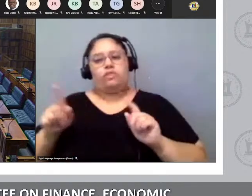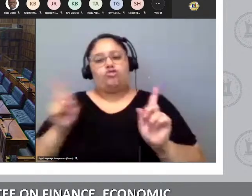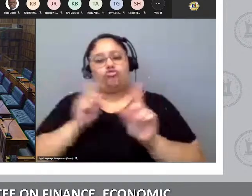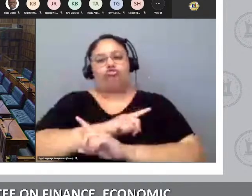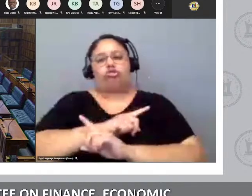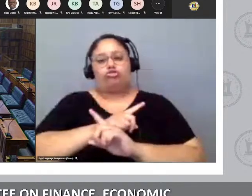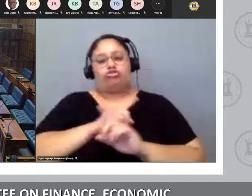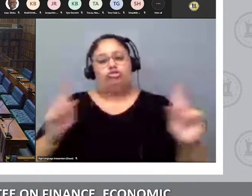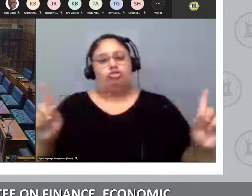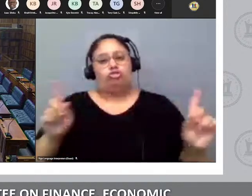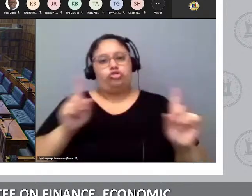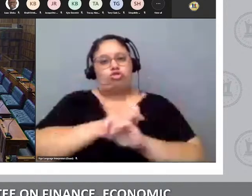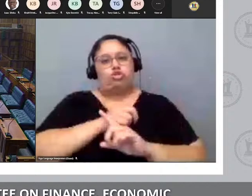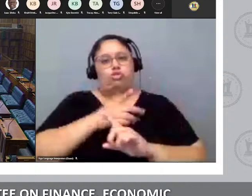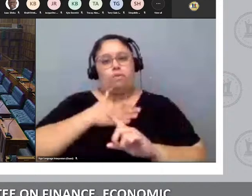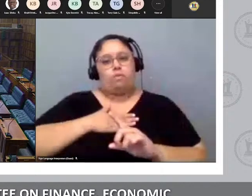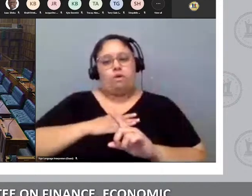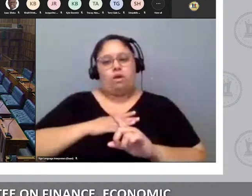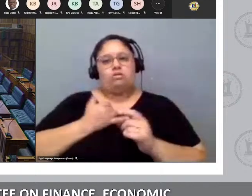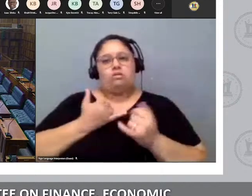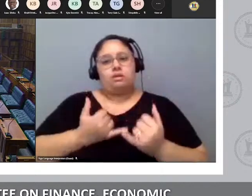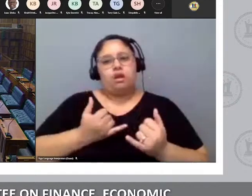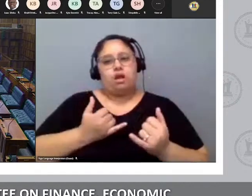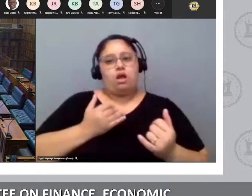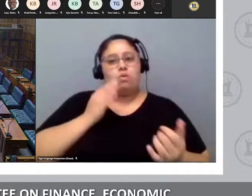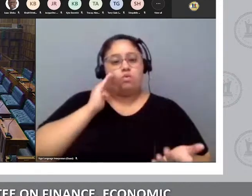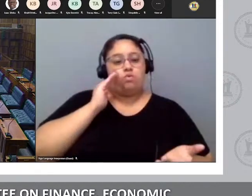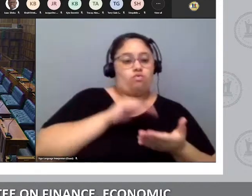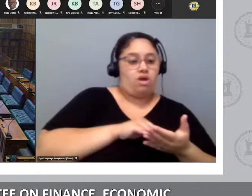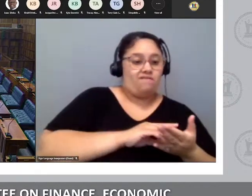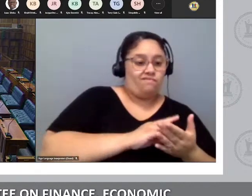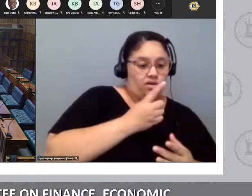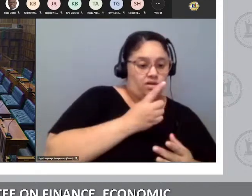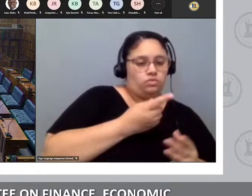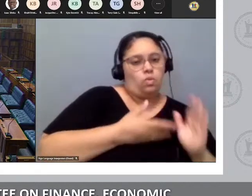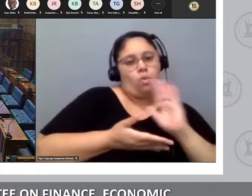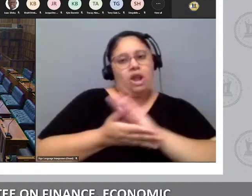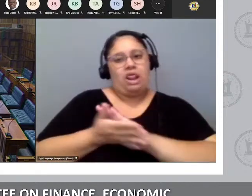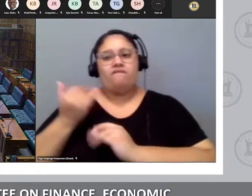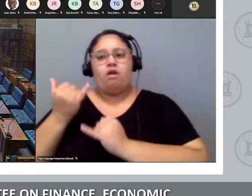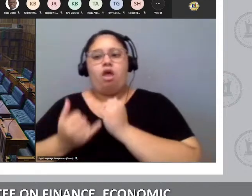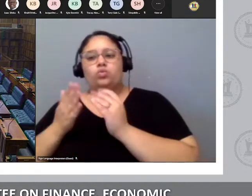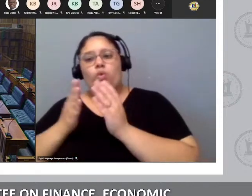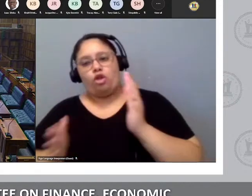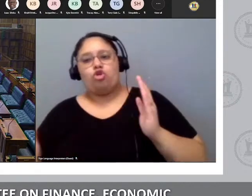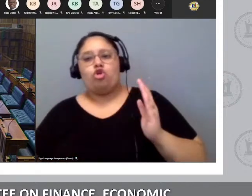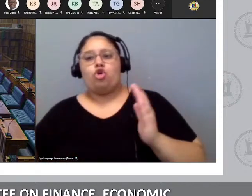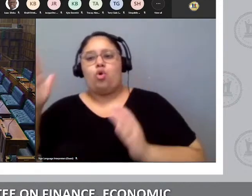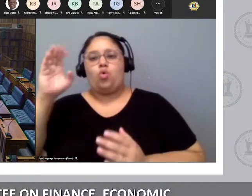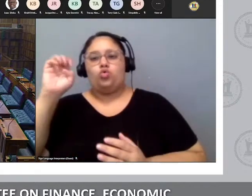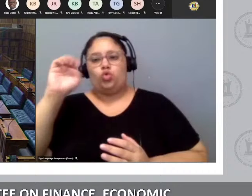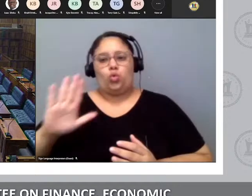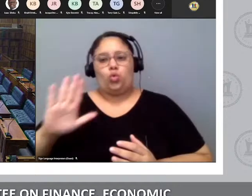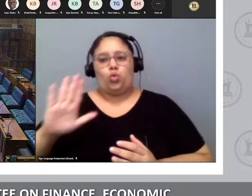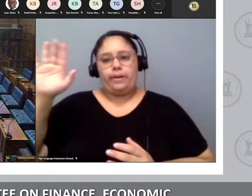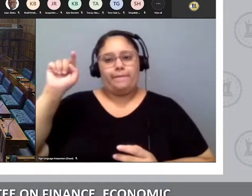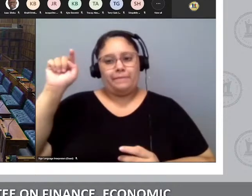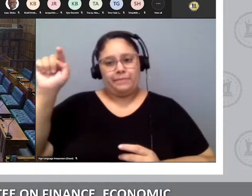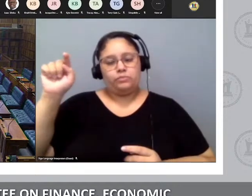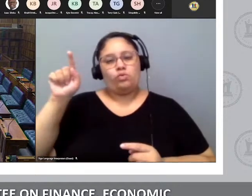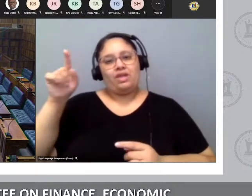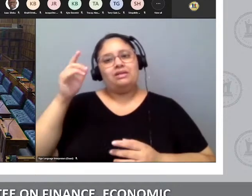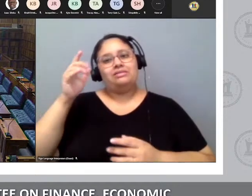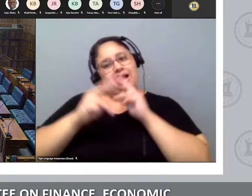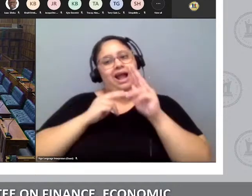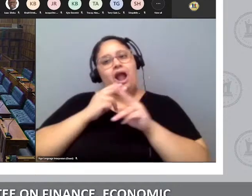would want to uh land first or leave last into Europe so that's the sort of